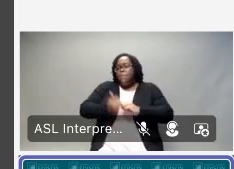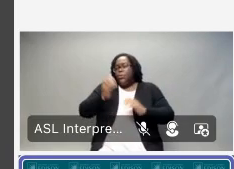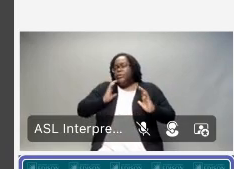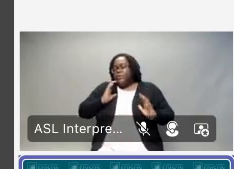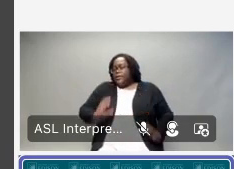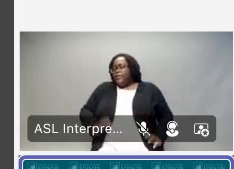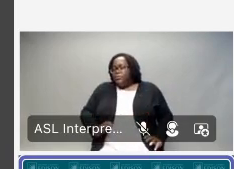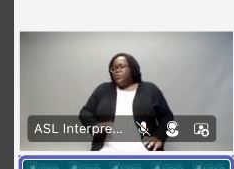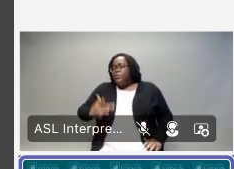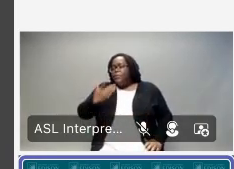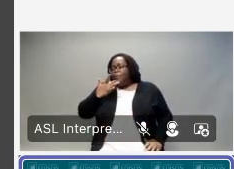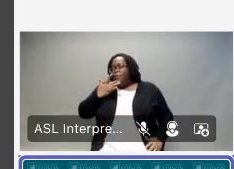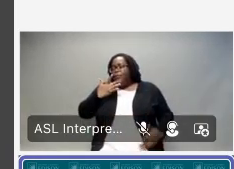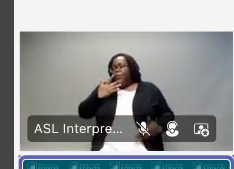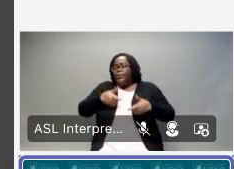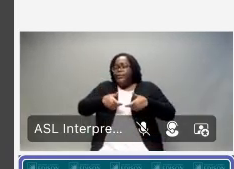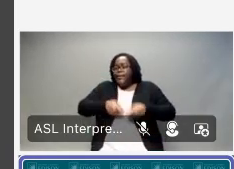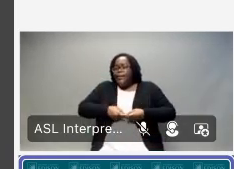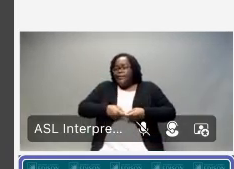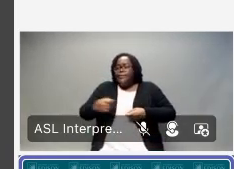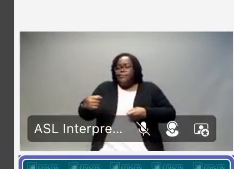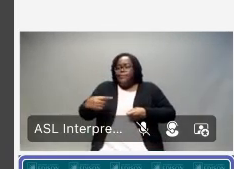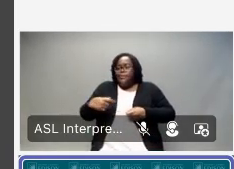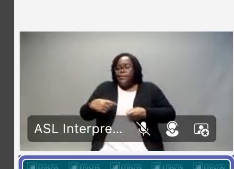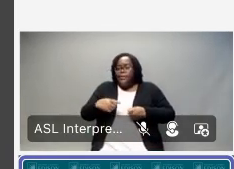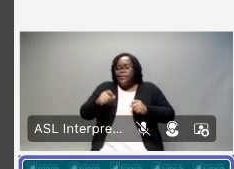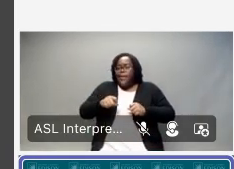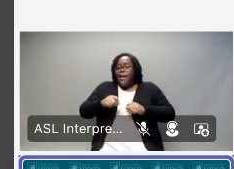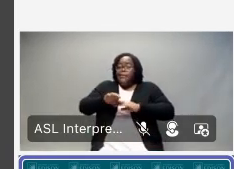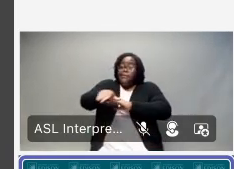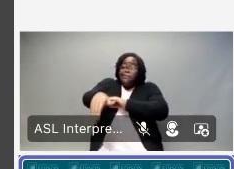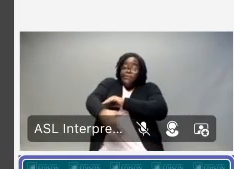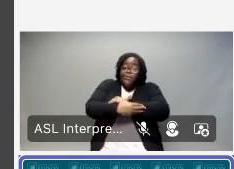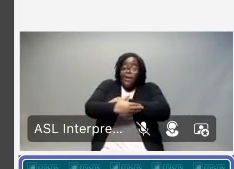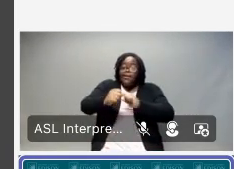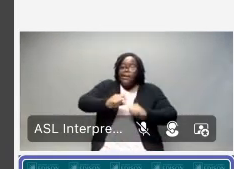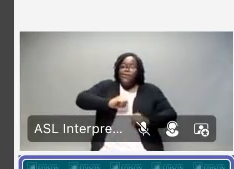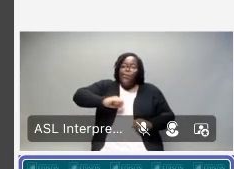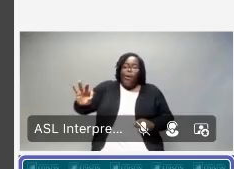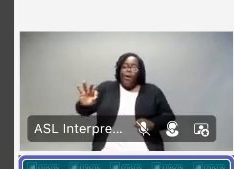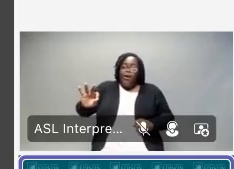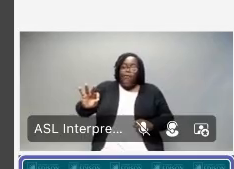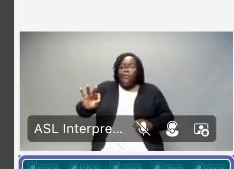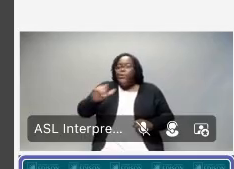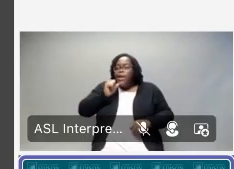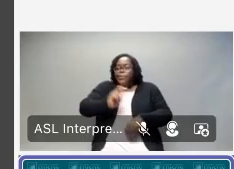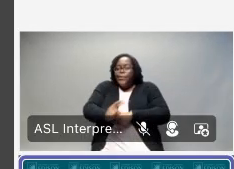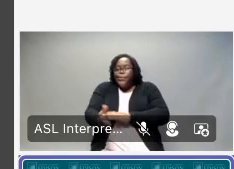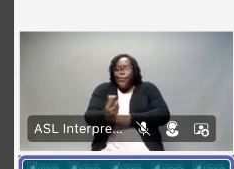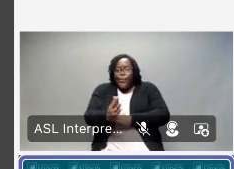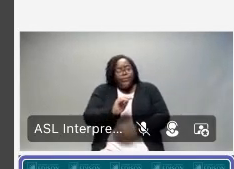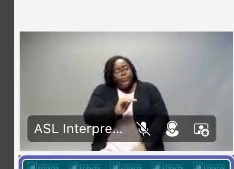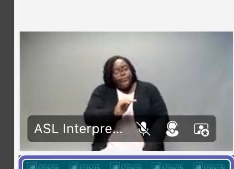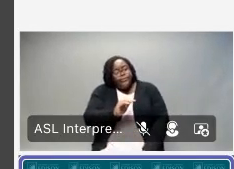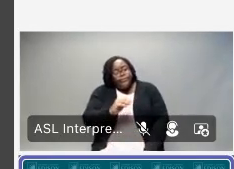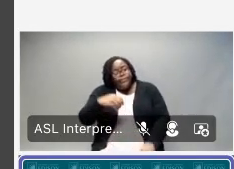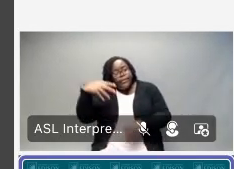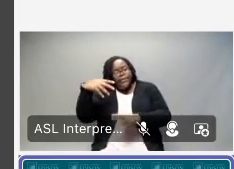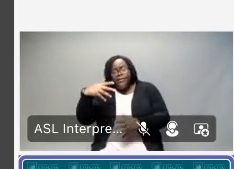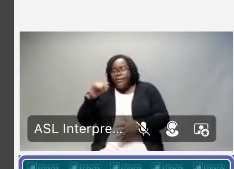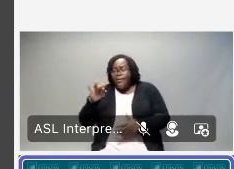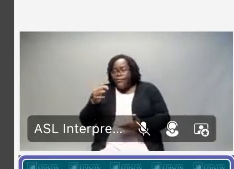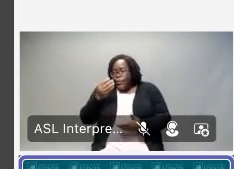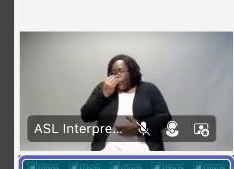a text message, because you can turn it off in the middle of the night. So we're not telling you annoyingly at 2 in the morning that your power's back on if you don't want to hear it at 2 in the